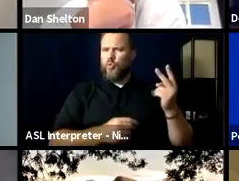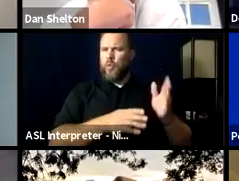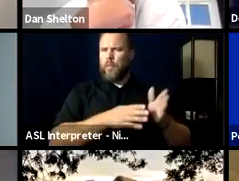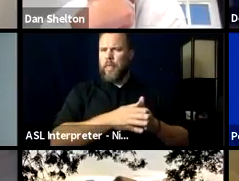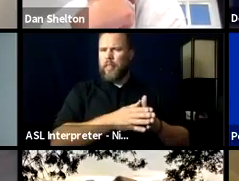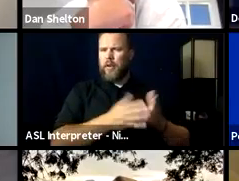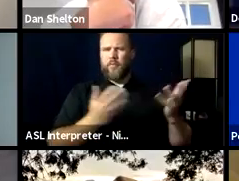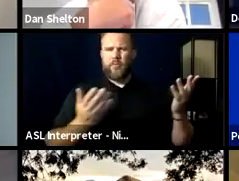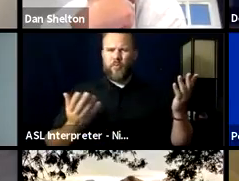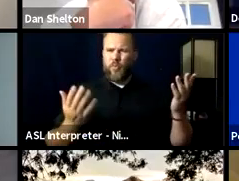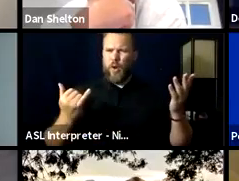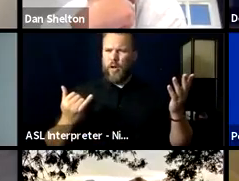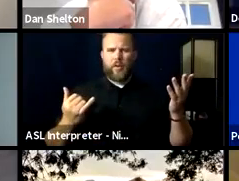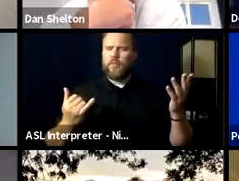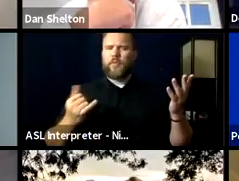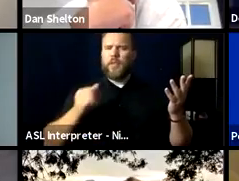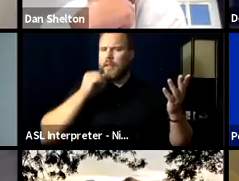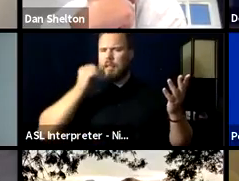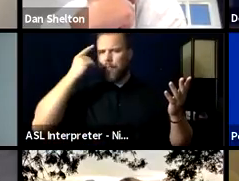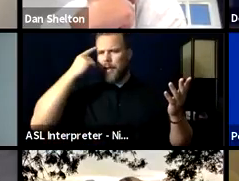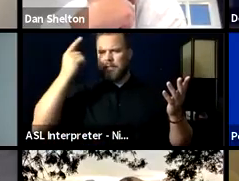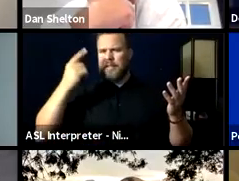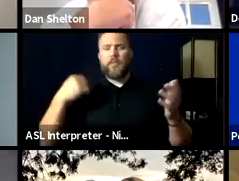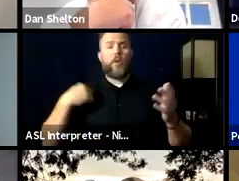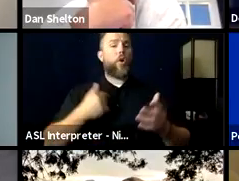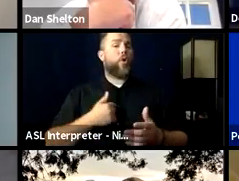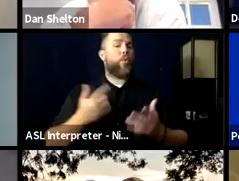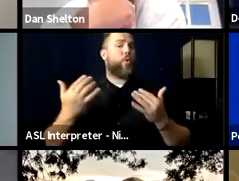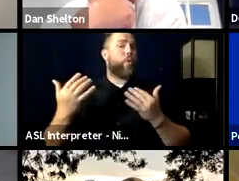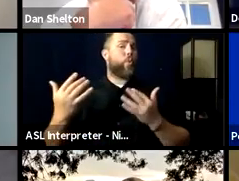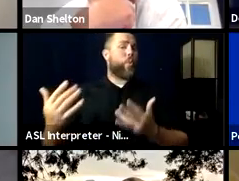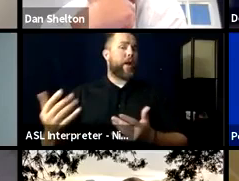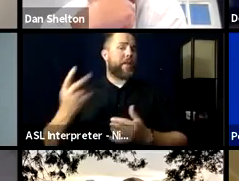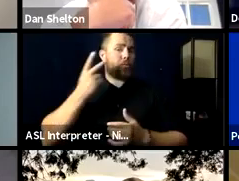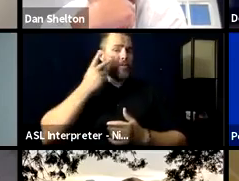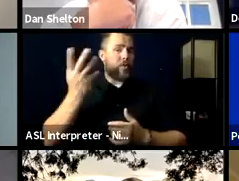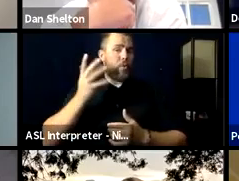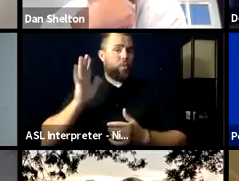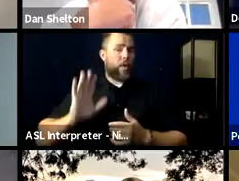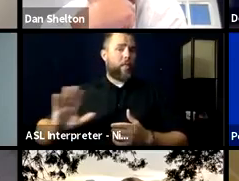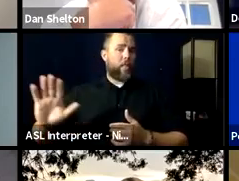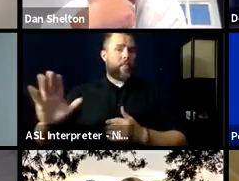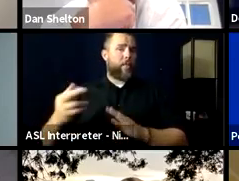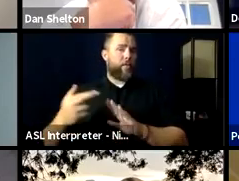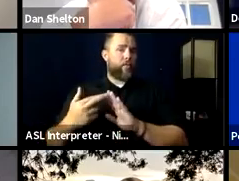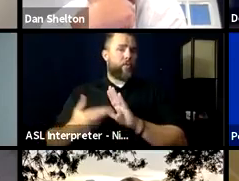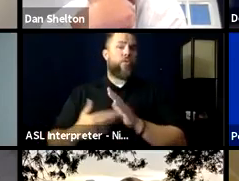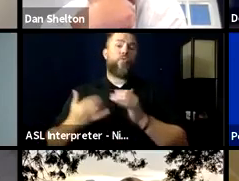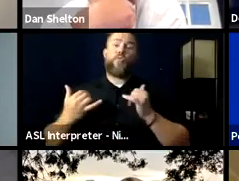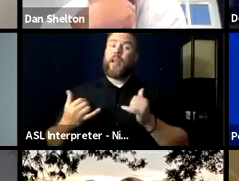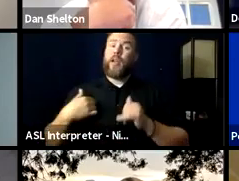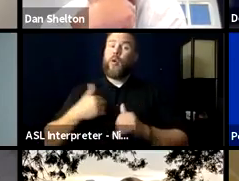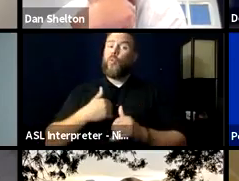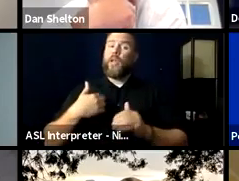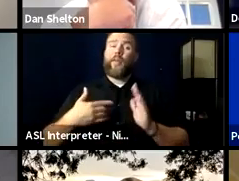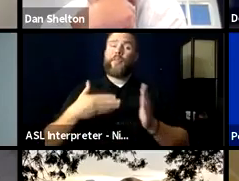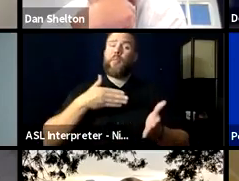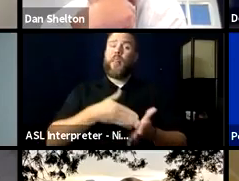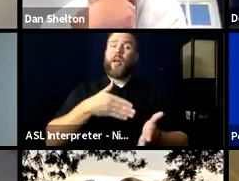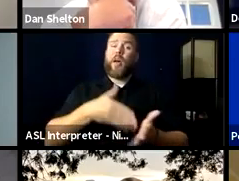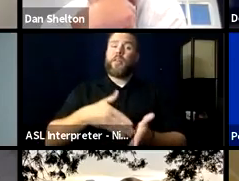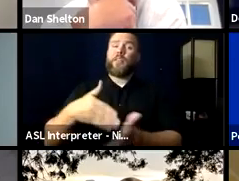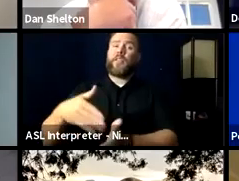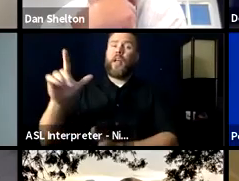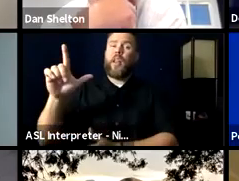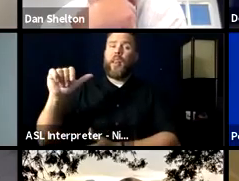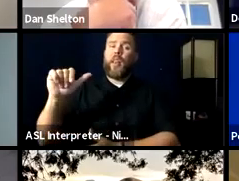but we're waiting to see what happens there. Plus, there are some lawsuits. Several states have joined a lawsuit